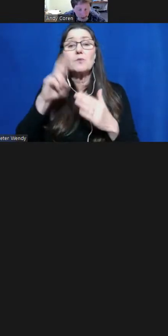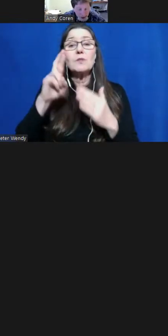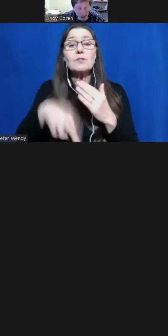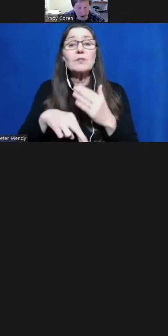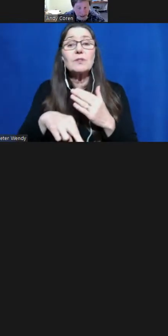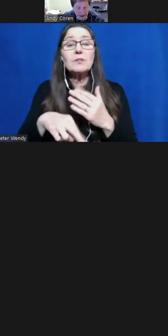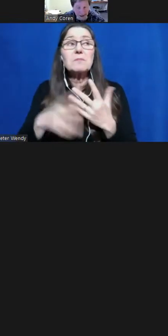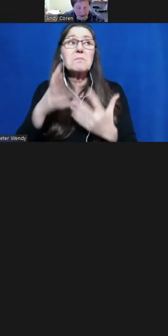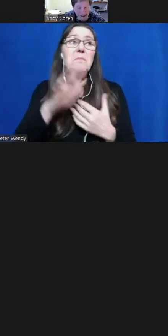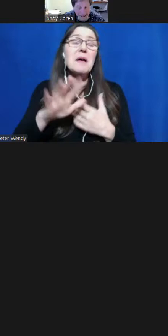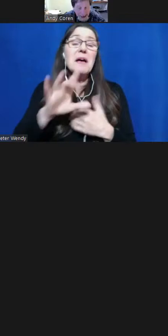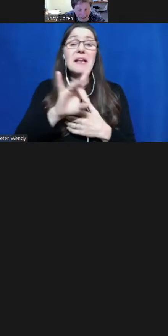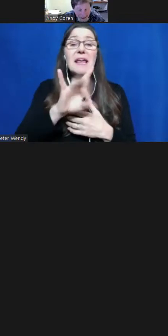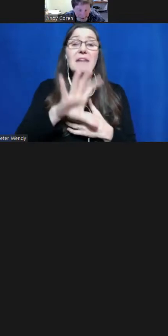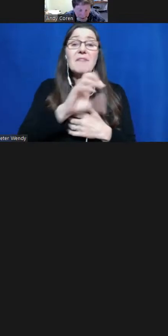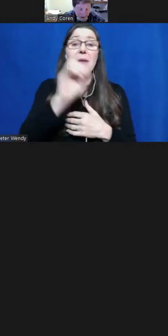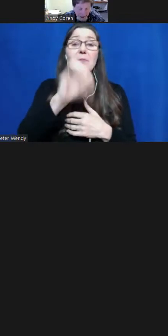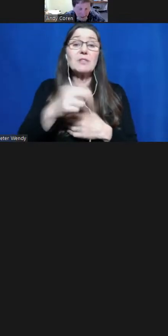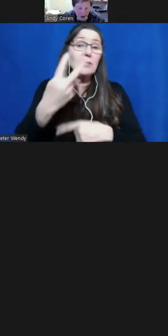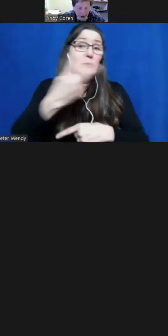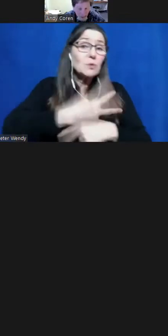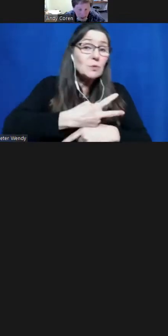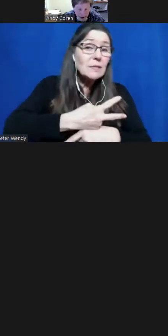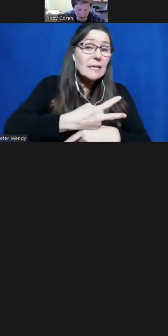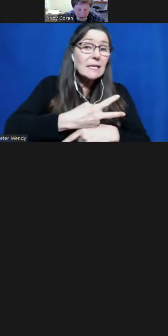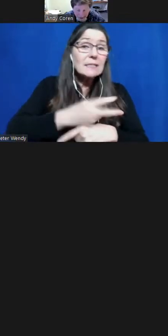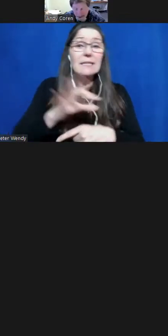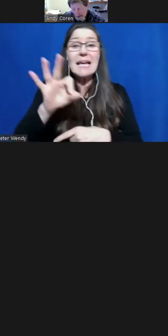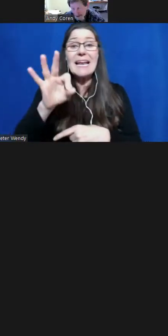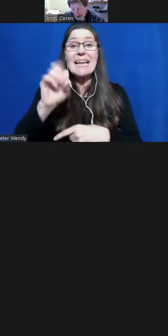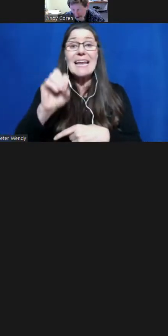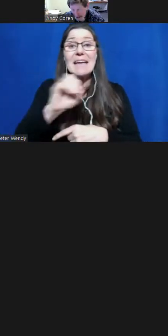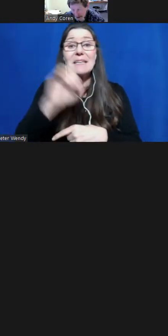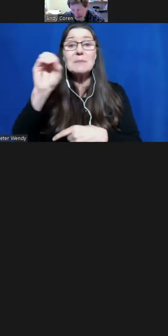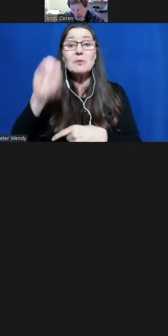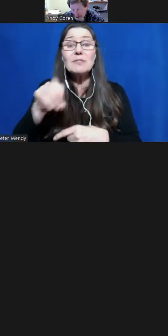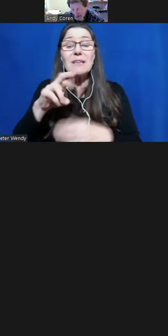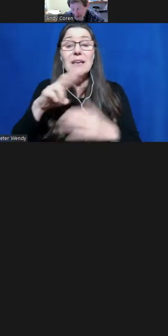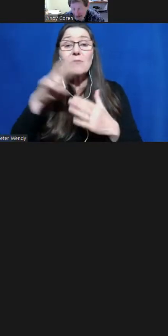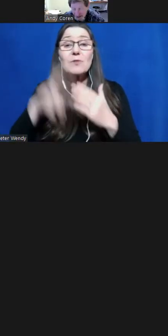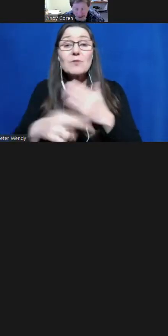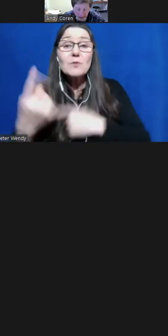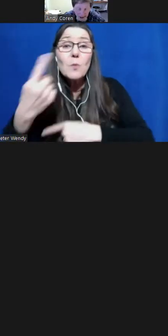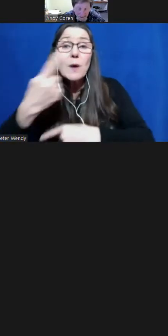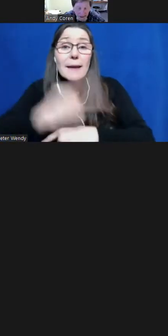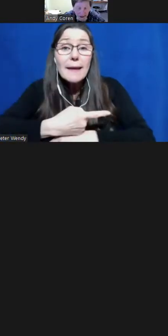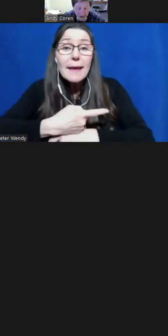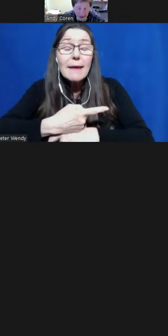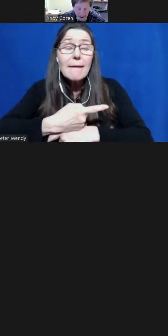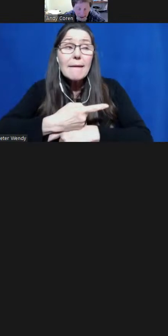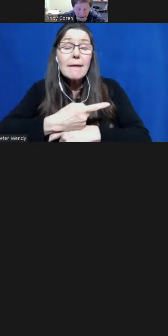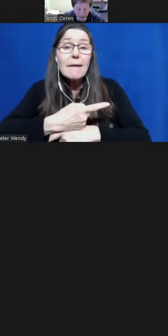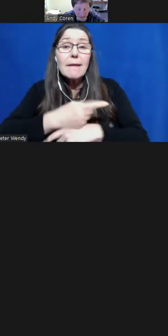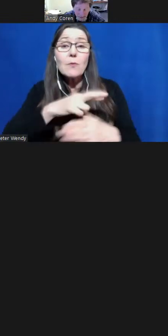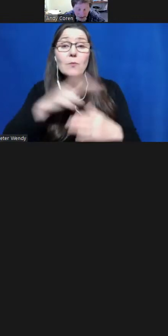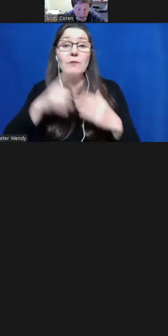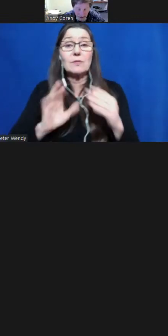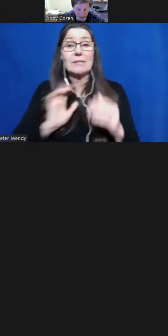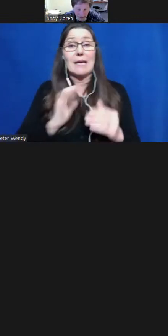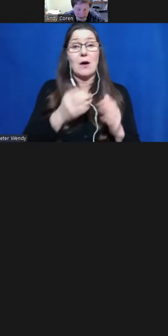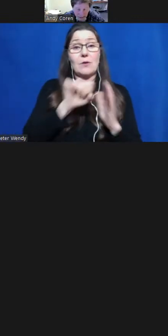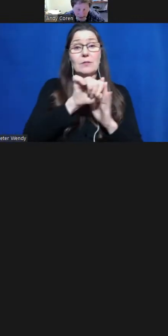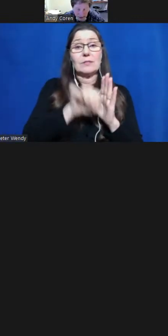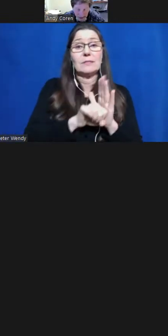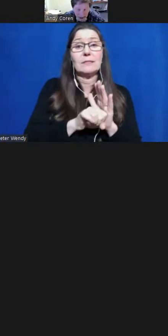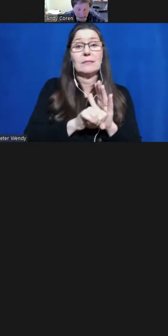85% within 2 days and in the 90s% within 1 day. This is our state lab, the